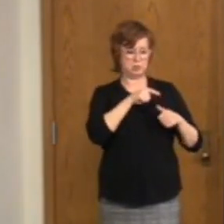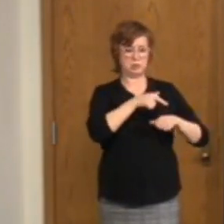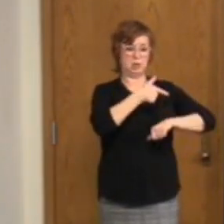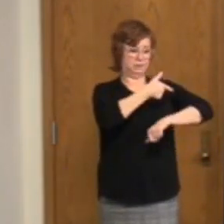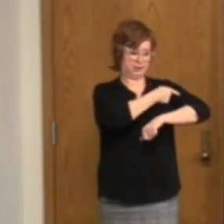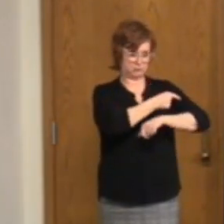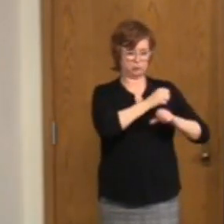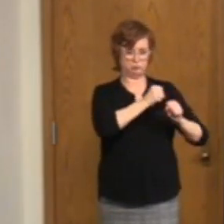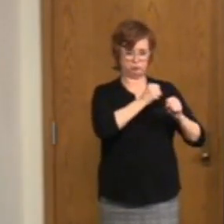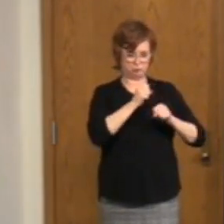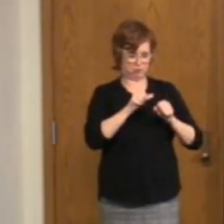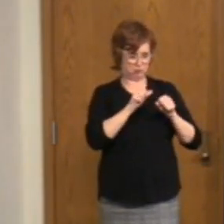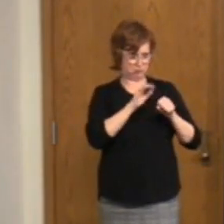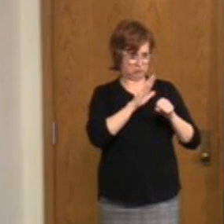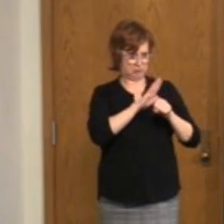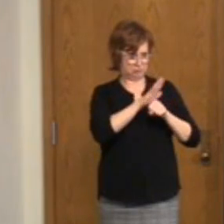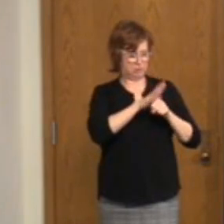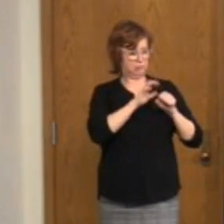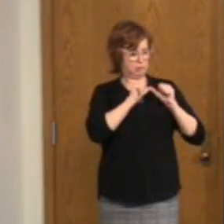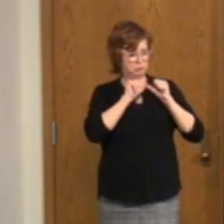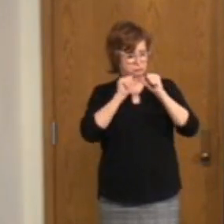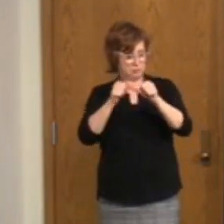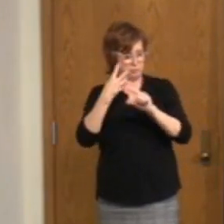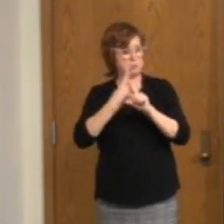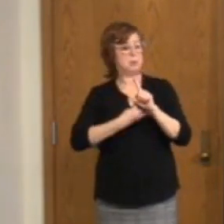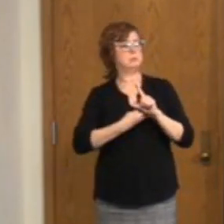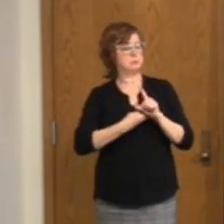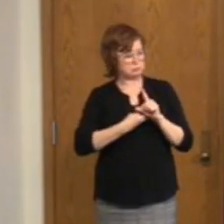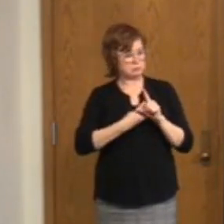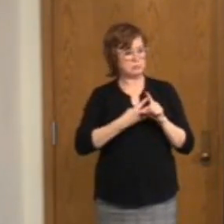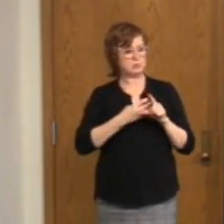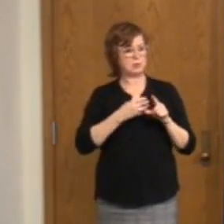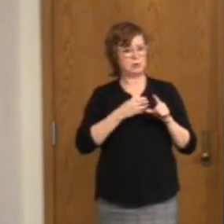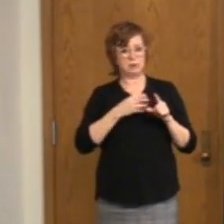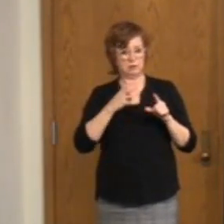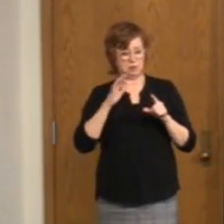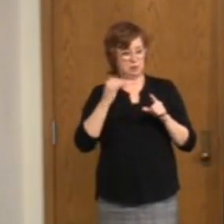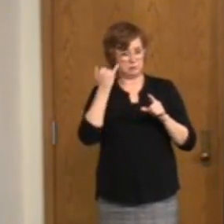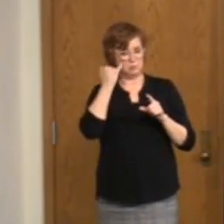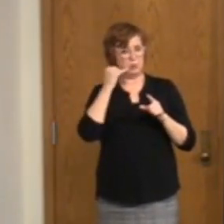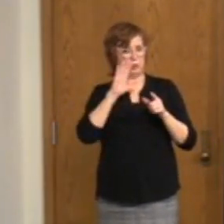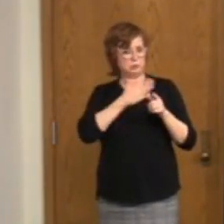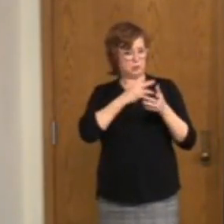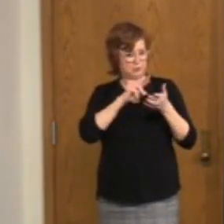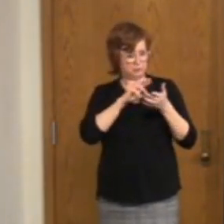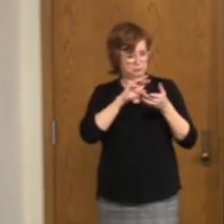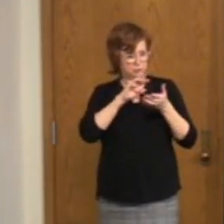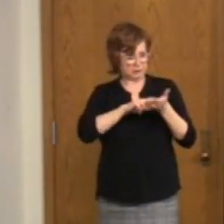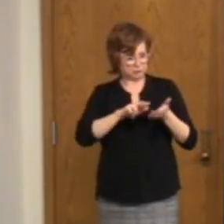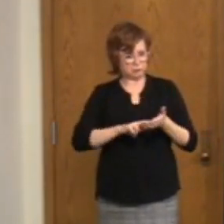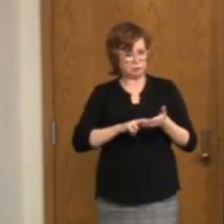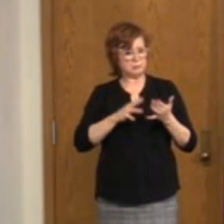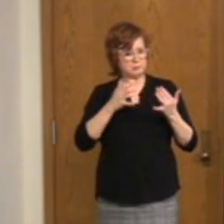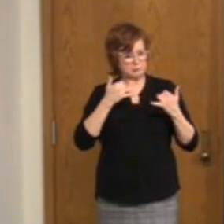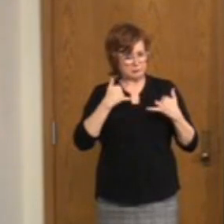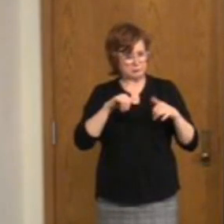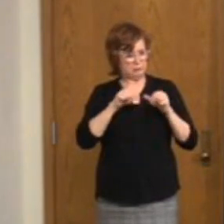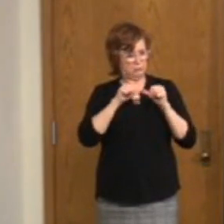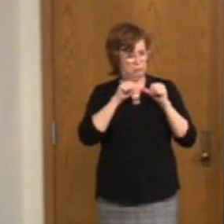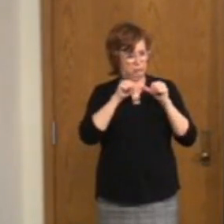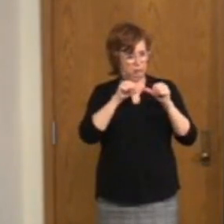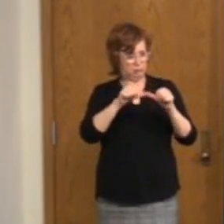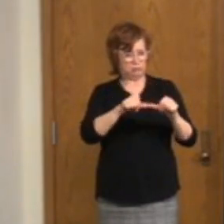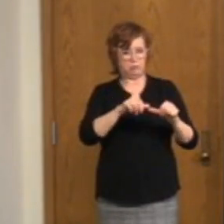and continues to come in, and the protection that it provides, this really is a game